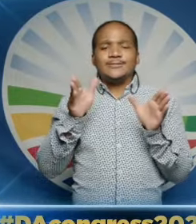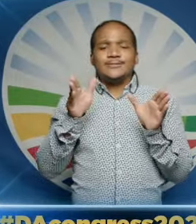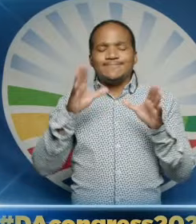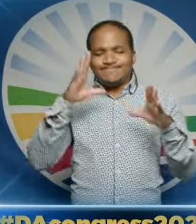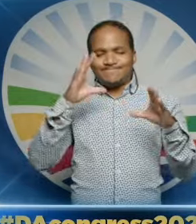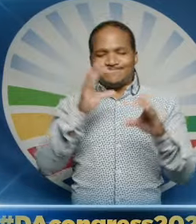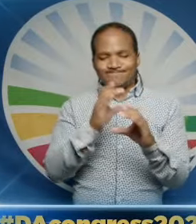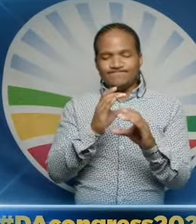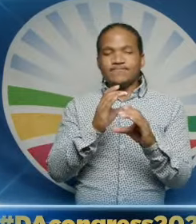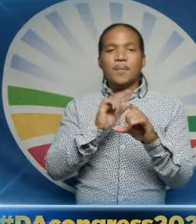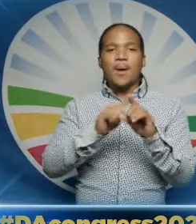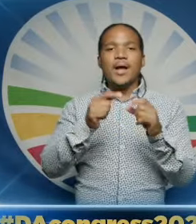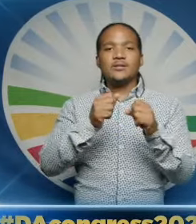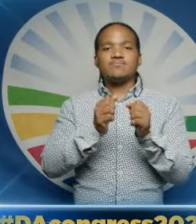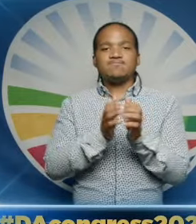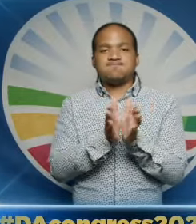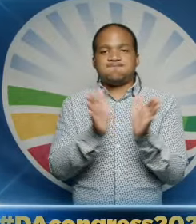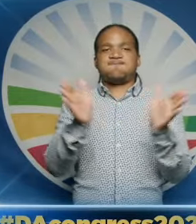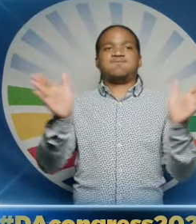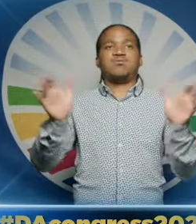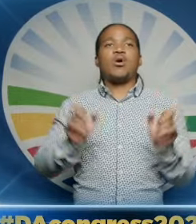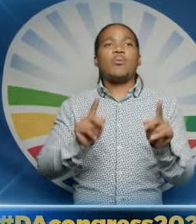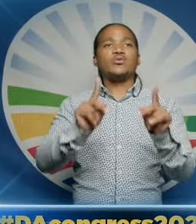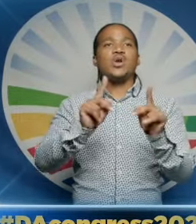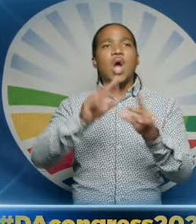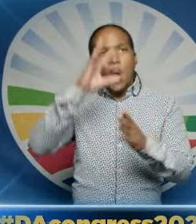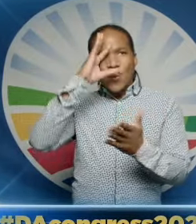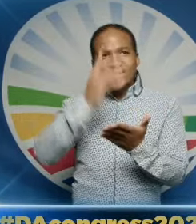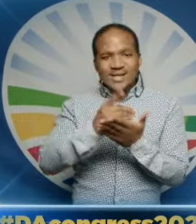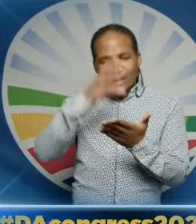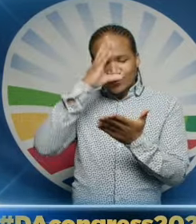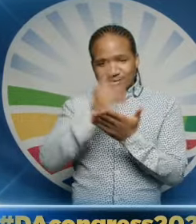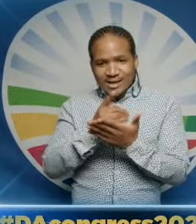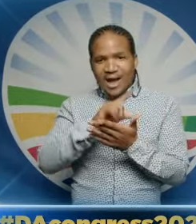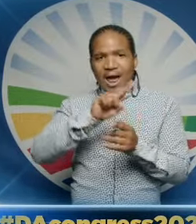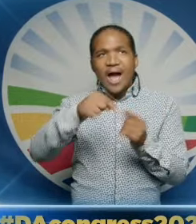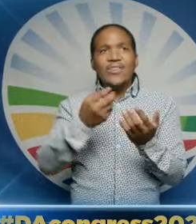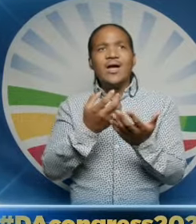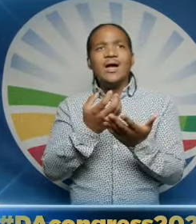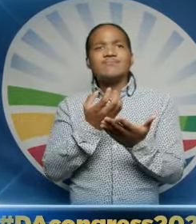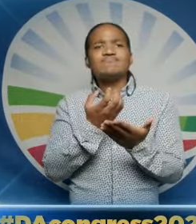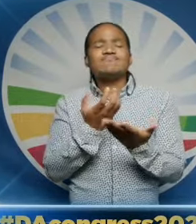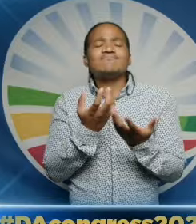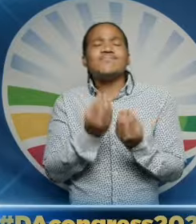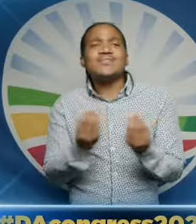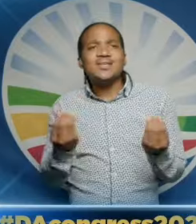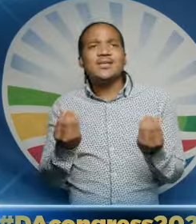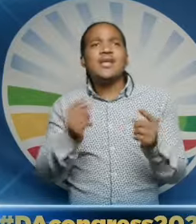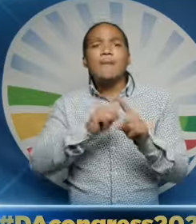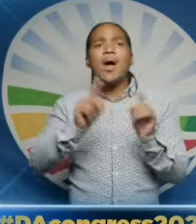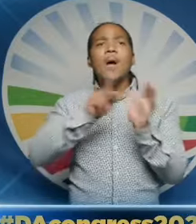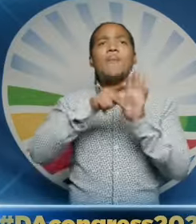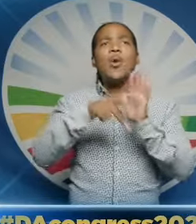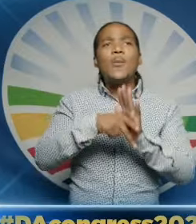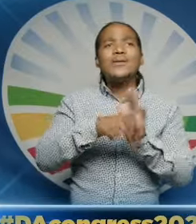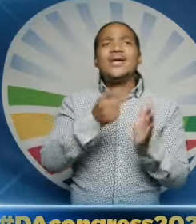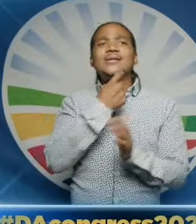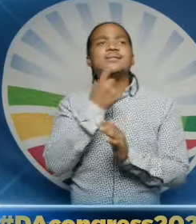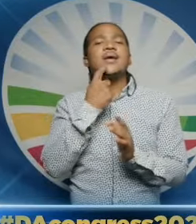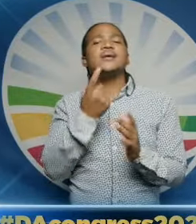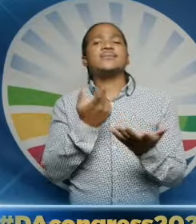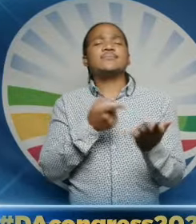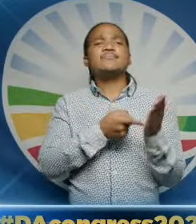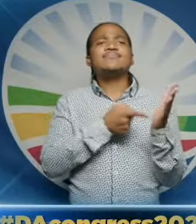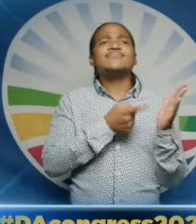And so you see, we wouldn't be able to make decisions on certain things if we did not have that long policy document that says this is